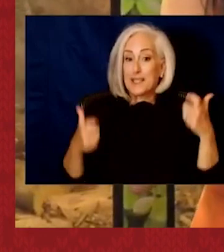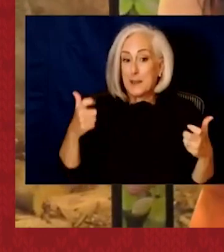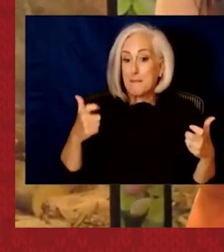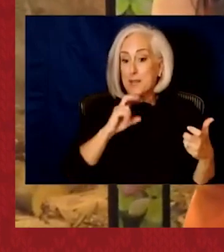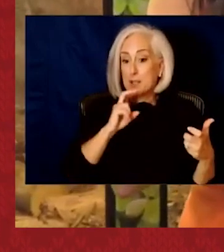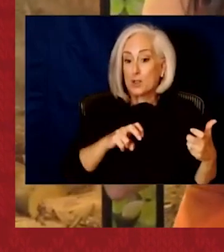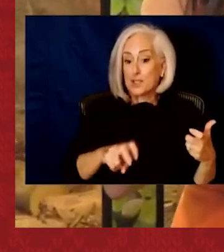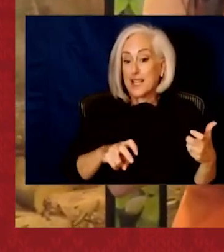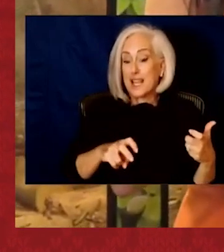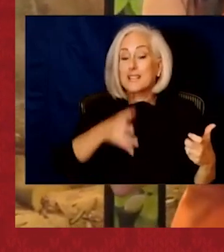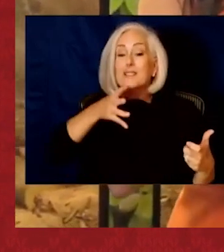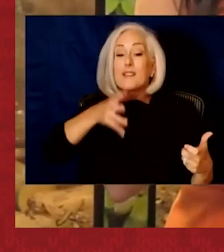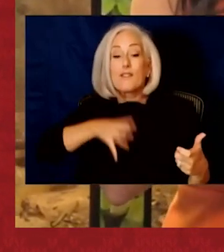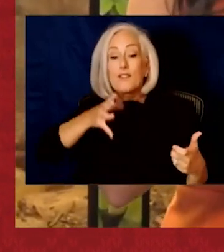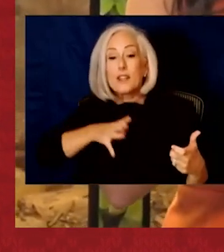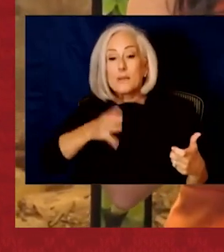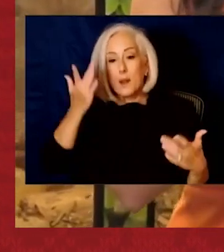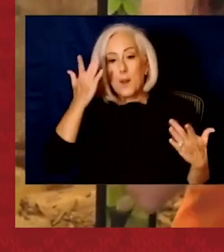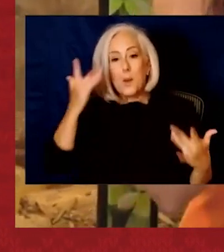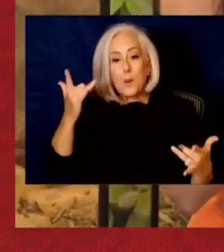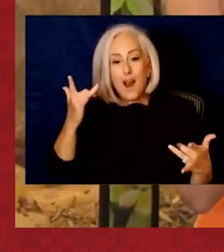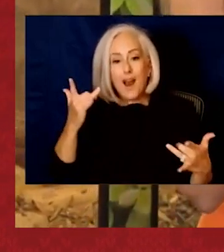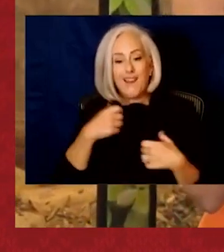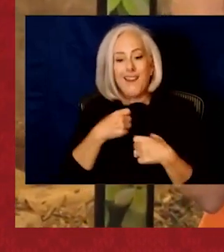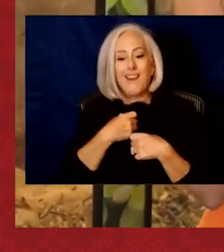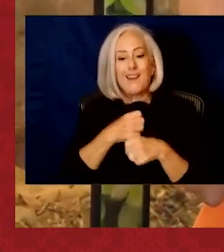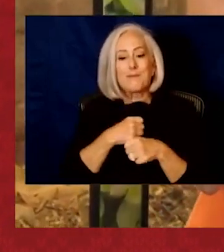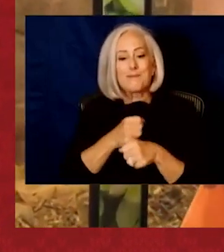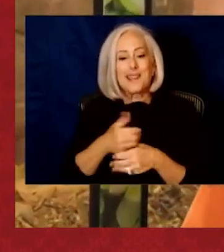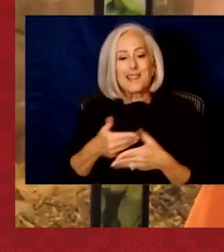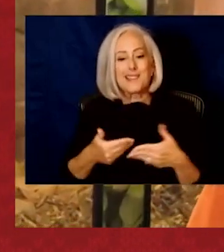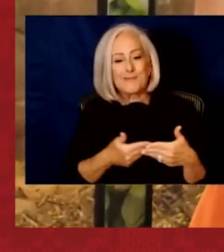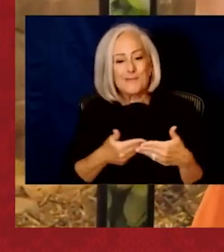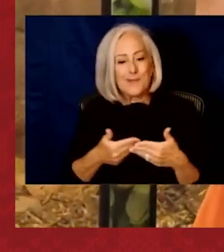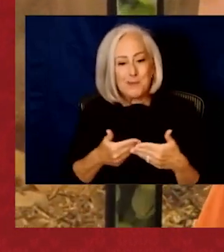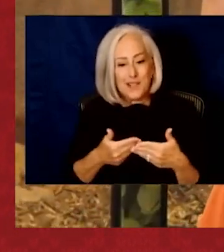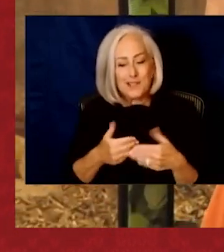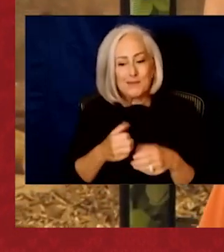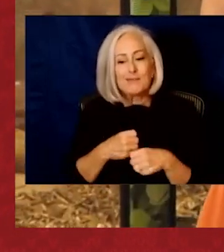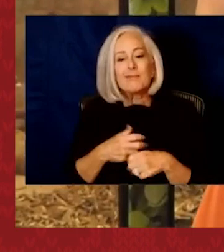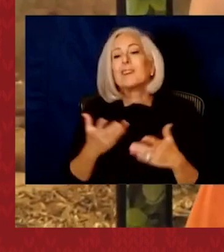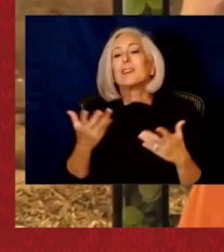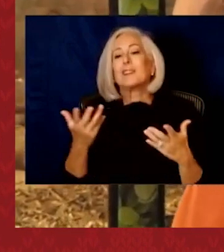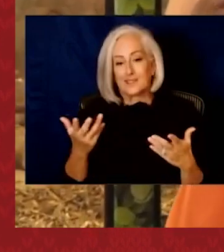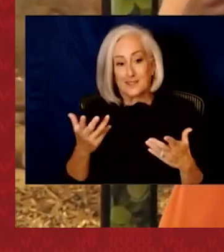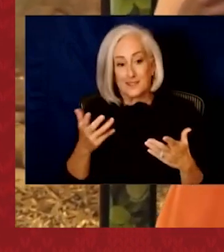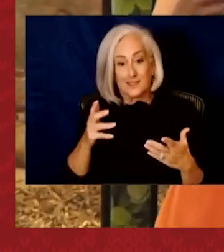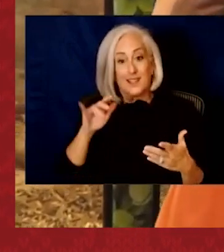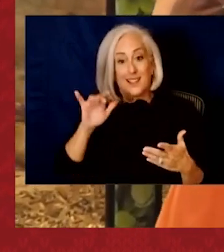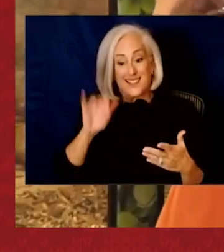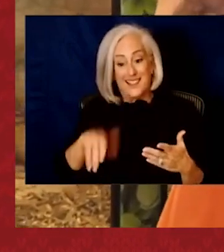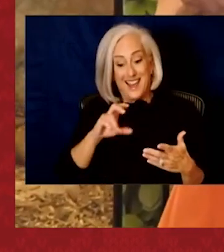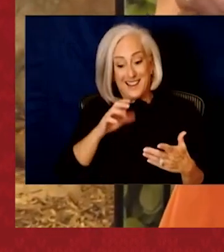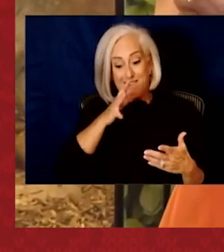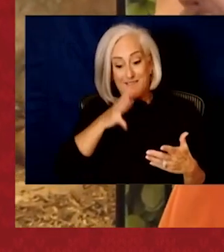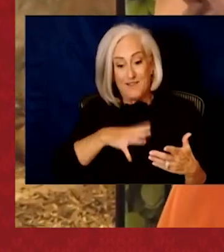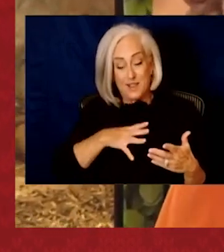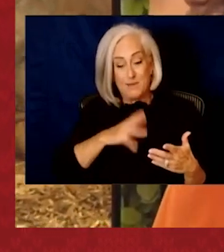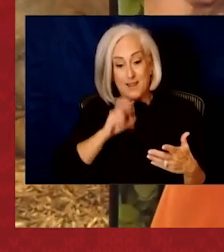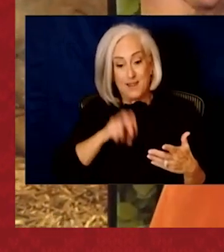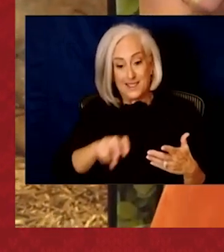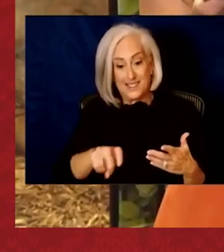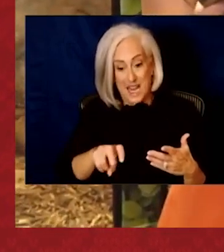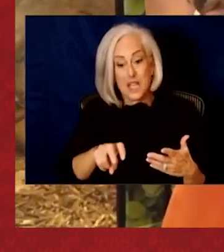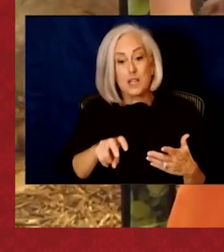the bulk of the reproductive. You know, this snake in particular holds eggs inside of them, so they need to be a little bit bigger. Okay. So if you